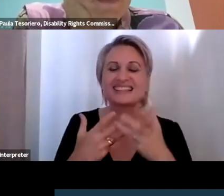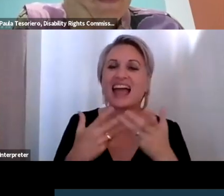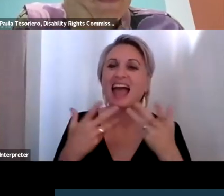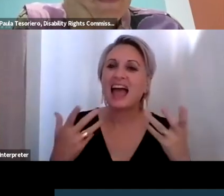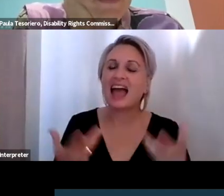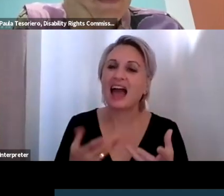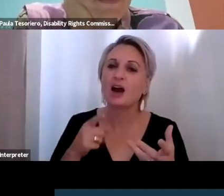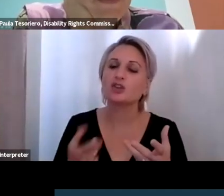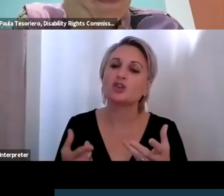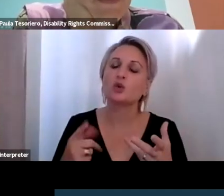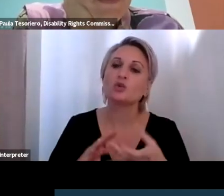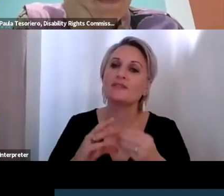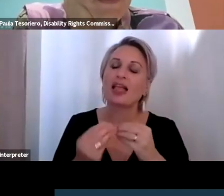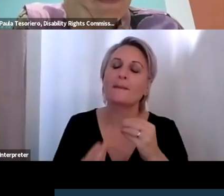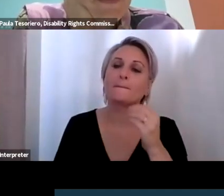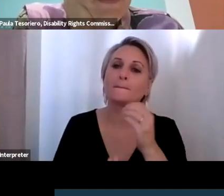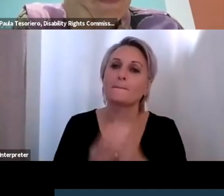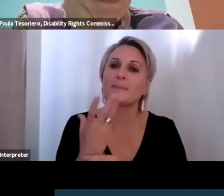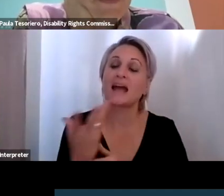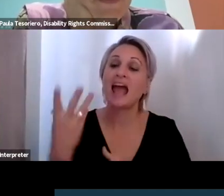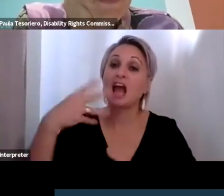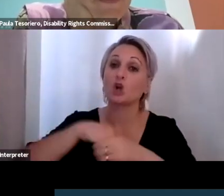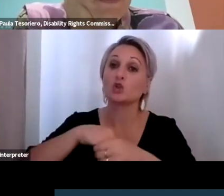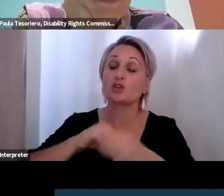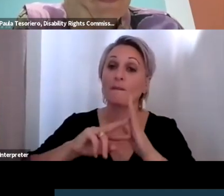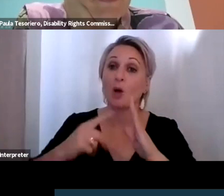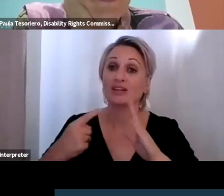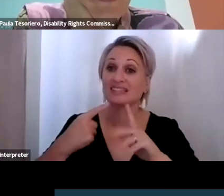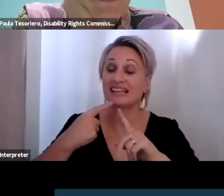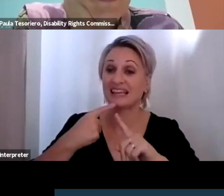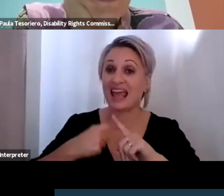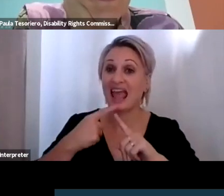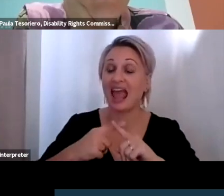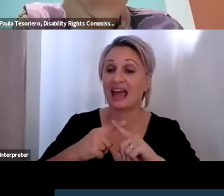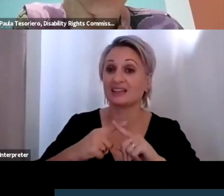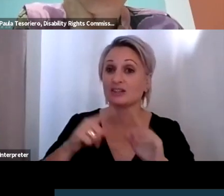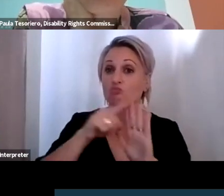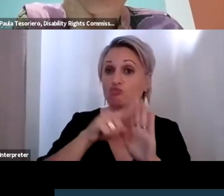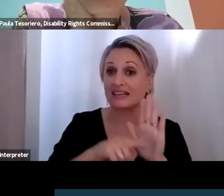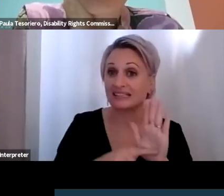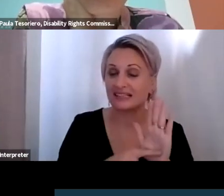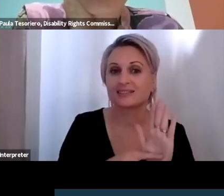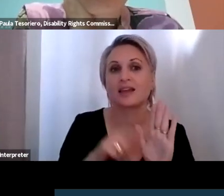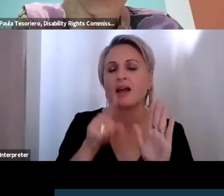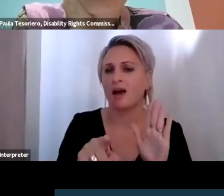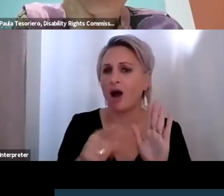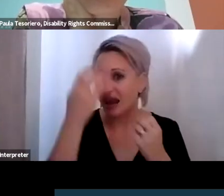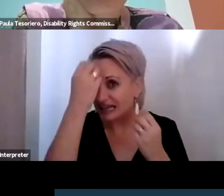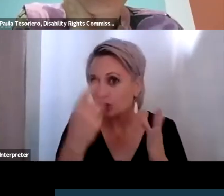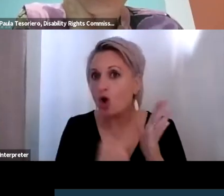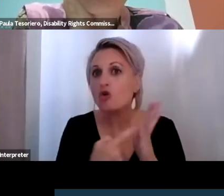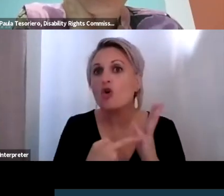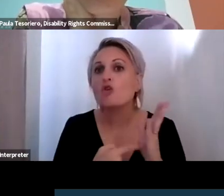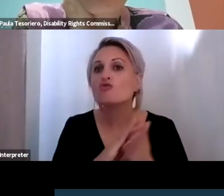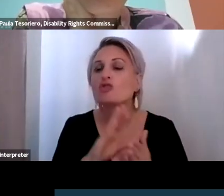inclusive policies and practices? And I should disclose that Ruth is a professor of